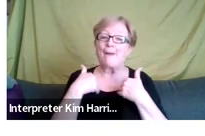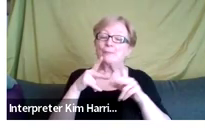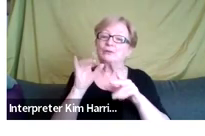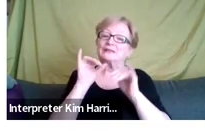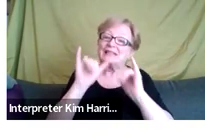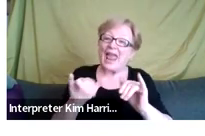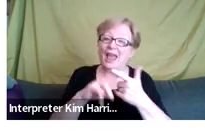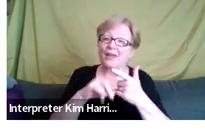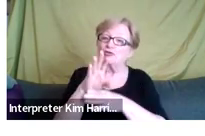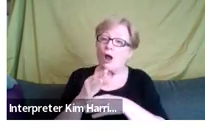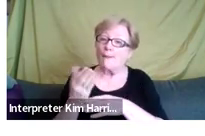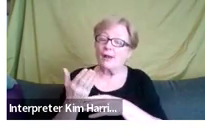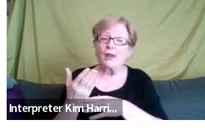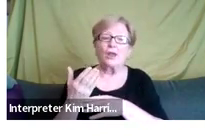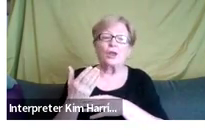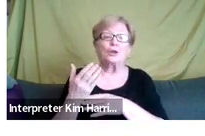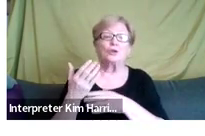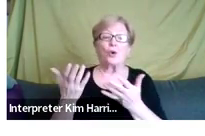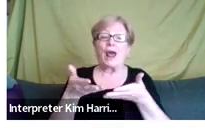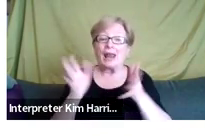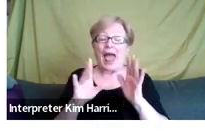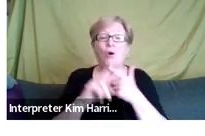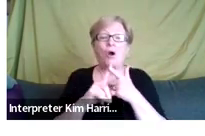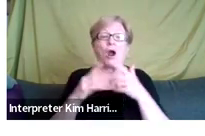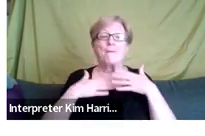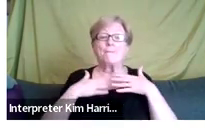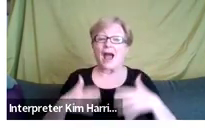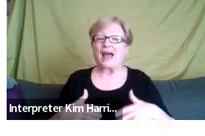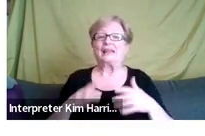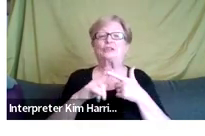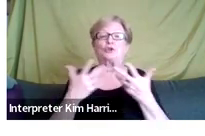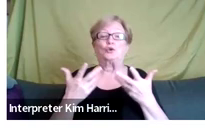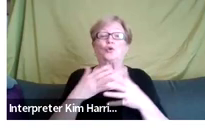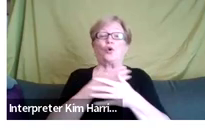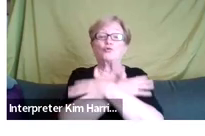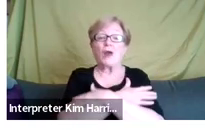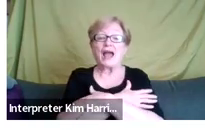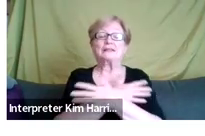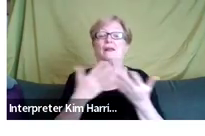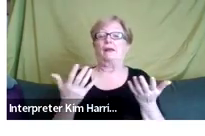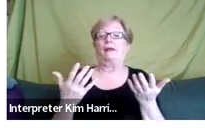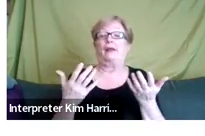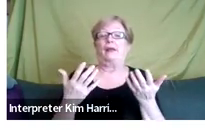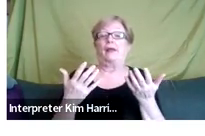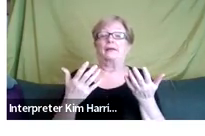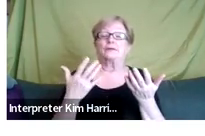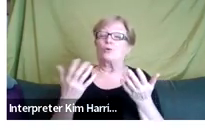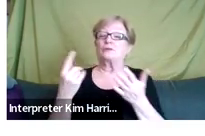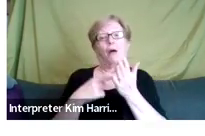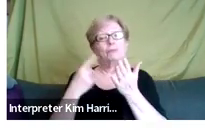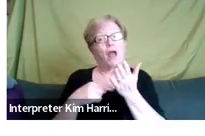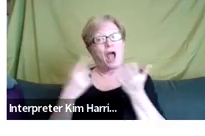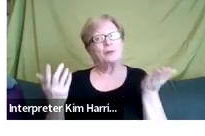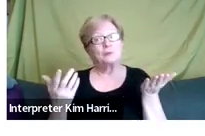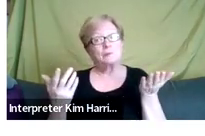are allowing our bodies to rest So sometimes that